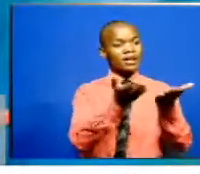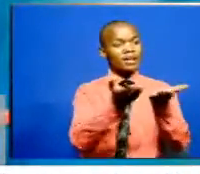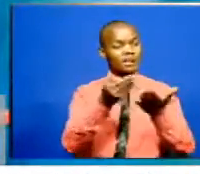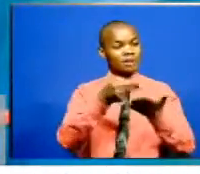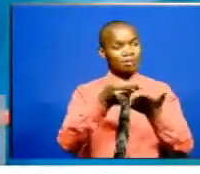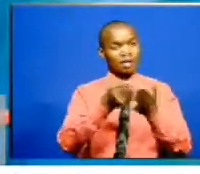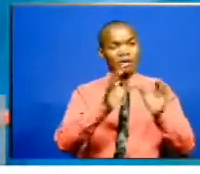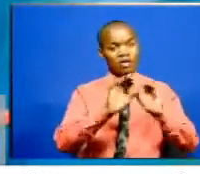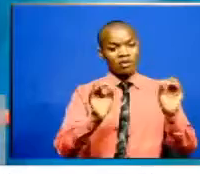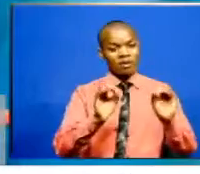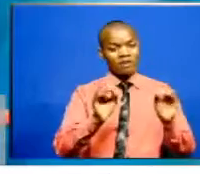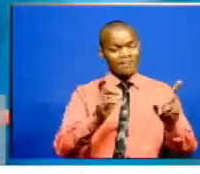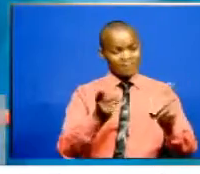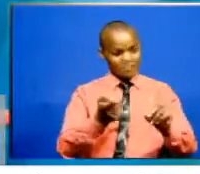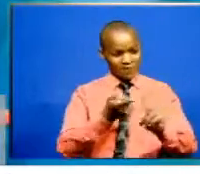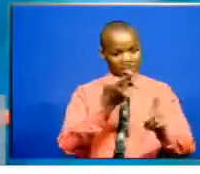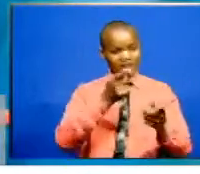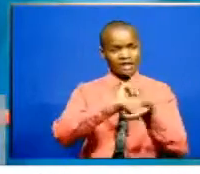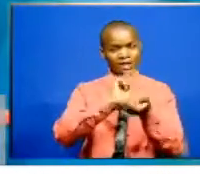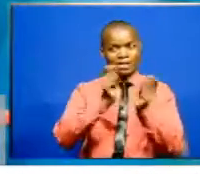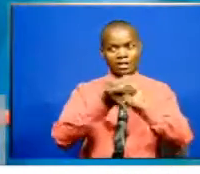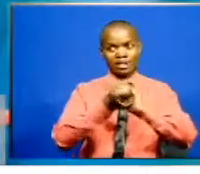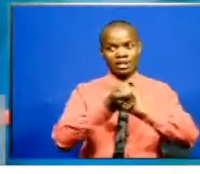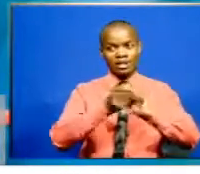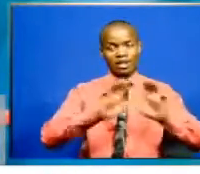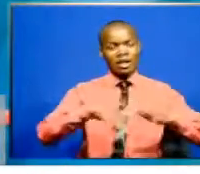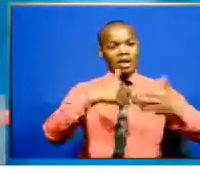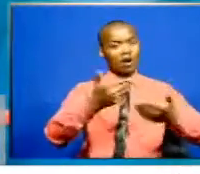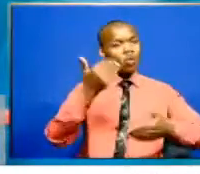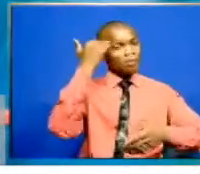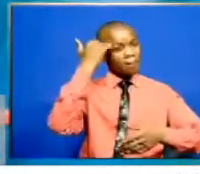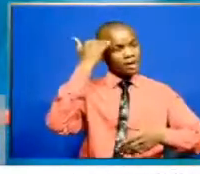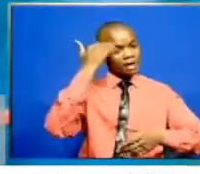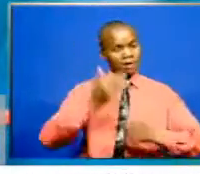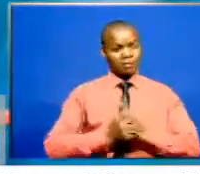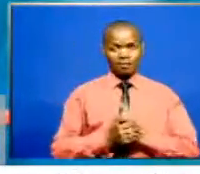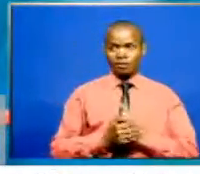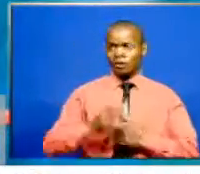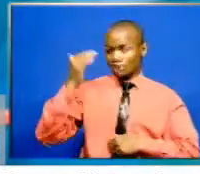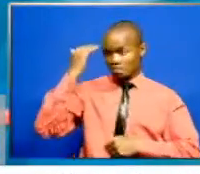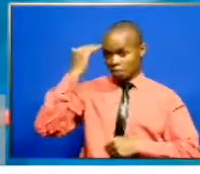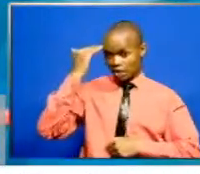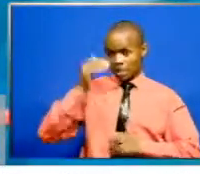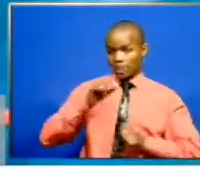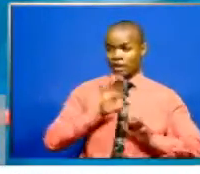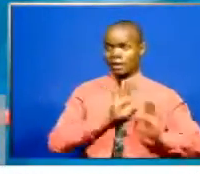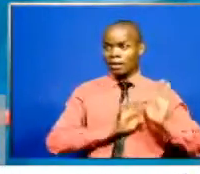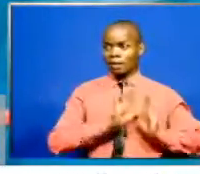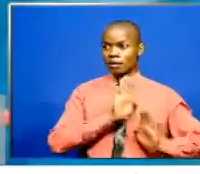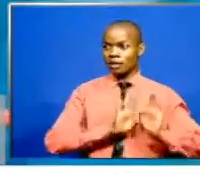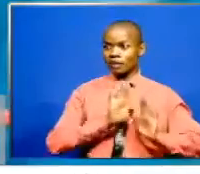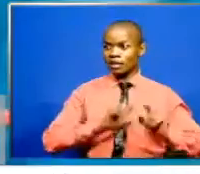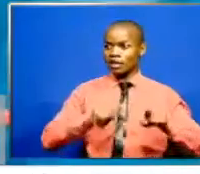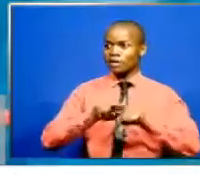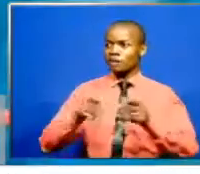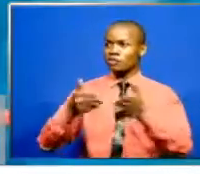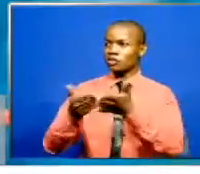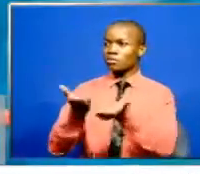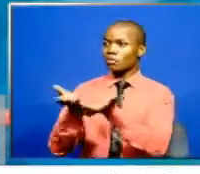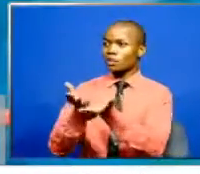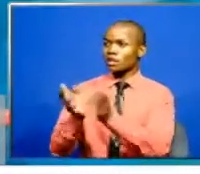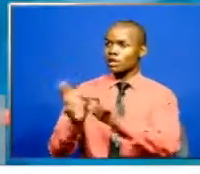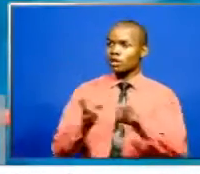We need first of all to change how we mentalities, behavior. Yeah. Stop doing business as